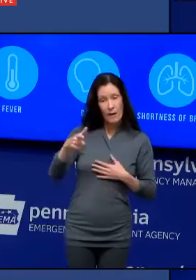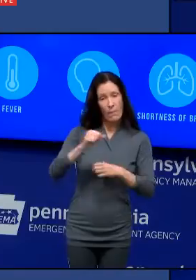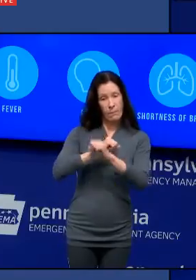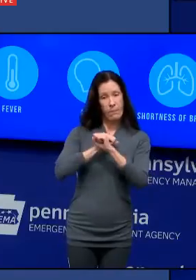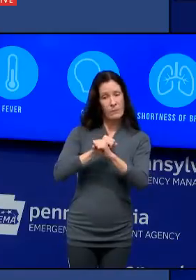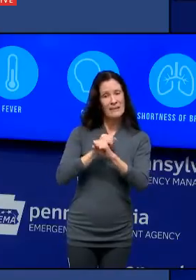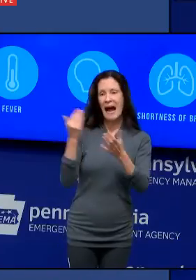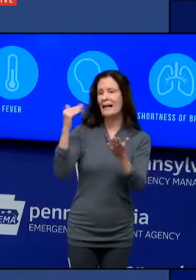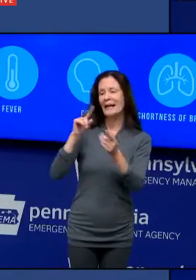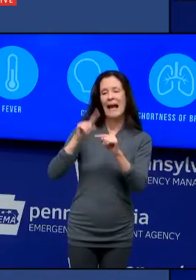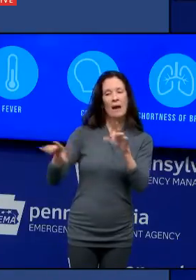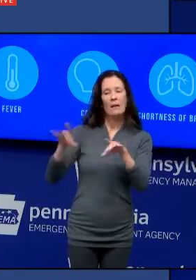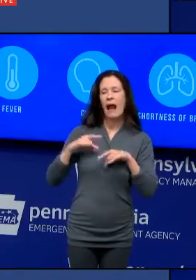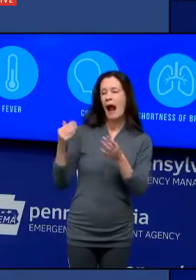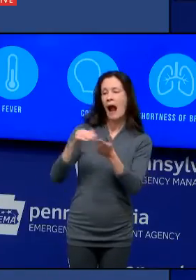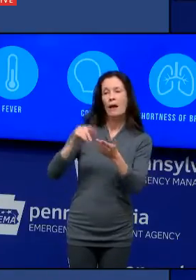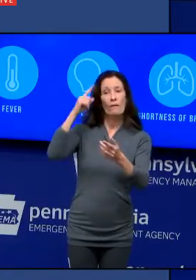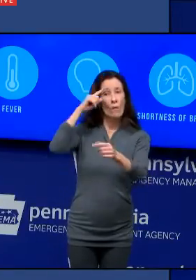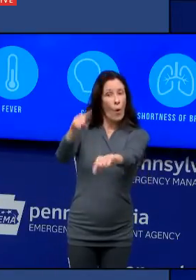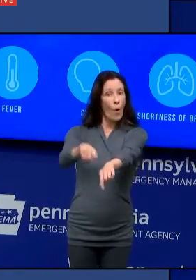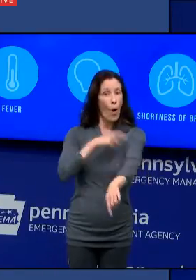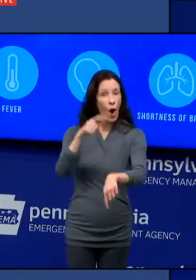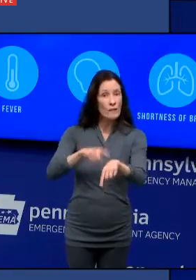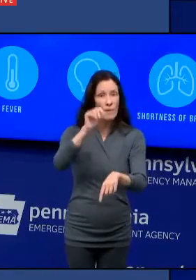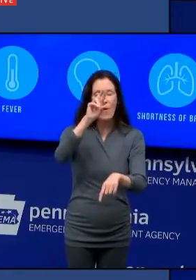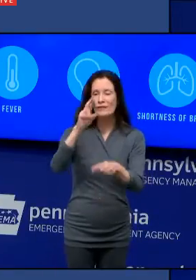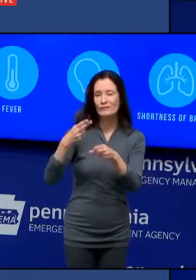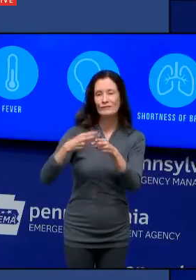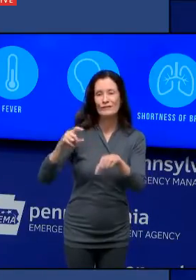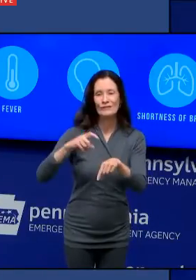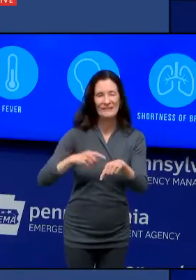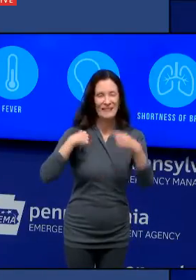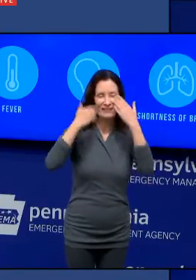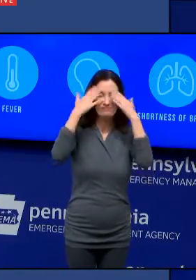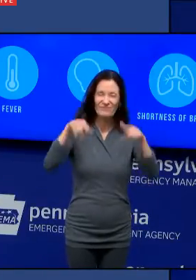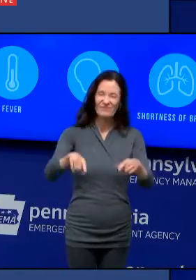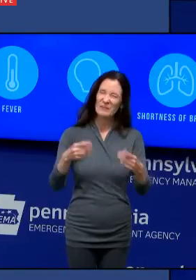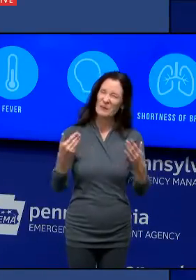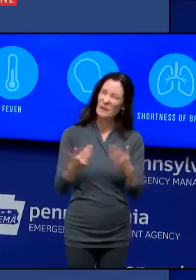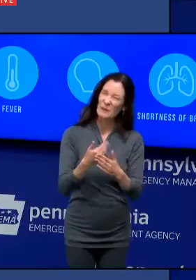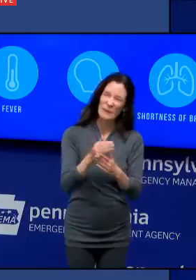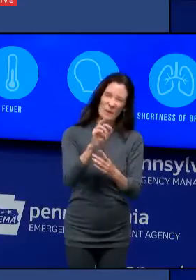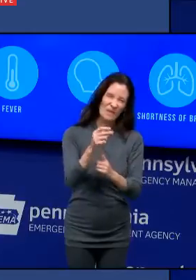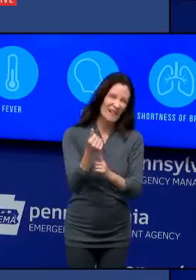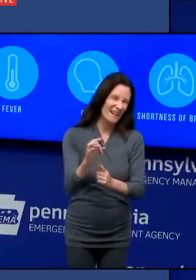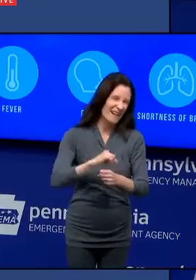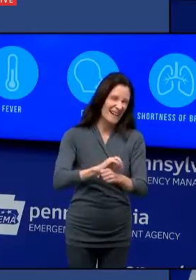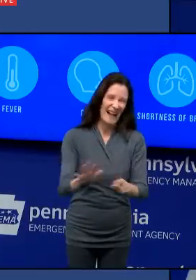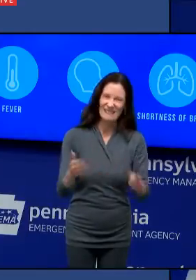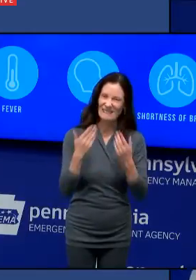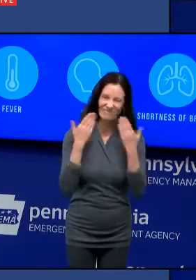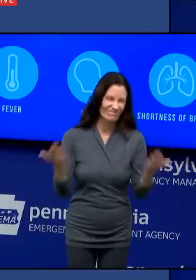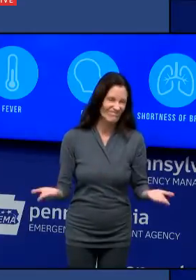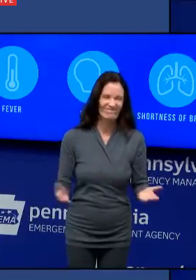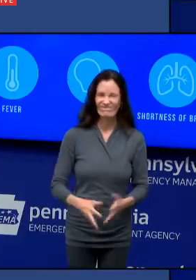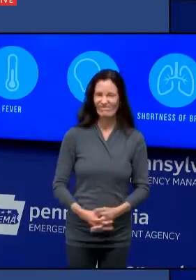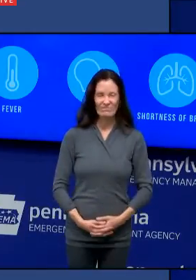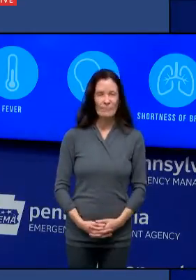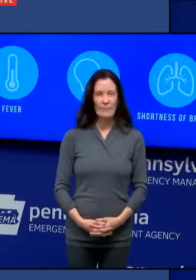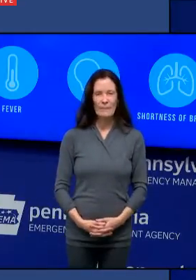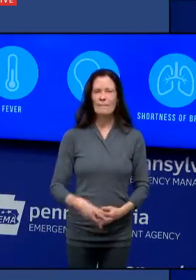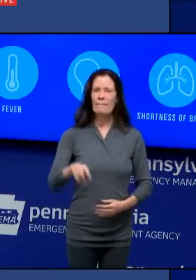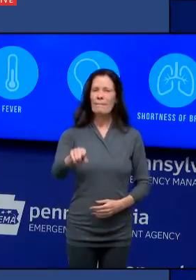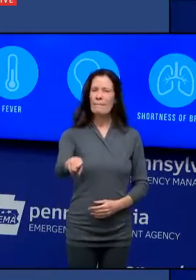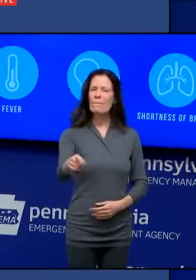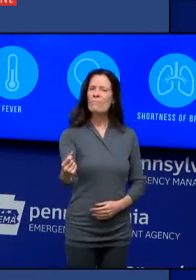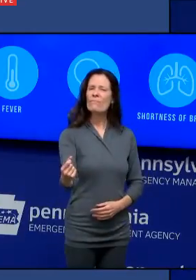there been any discussion about opening a mass testing site in Lehigh or Northampton counties? Well, the decision was made that to place the mass